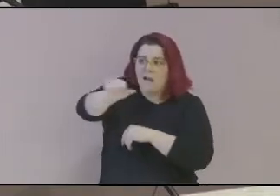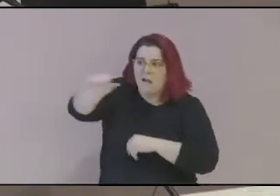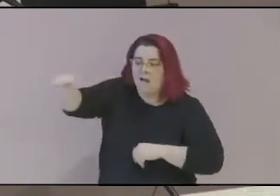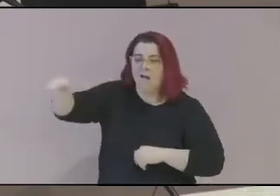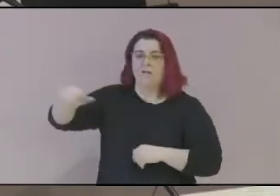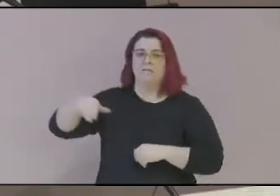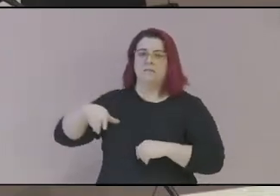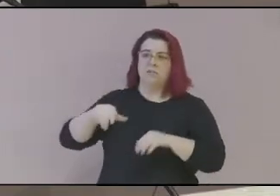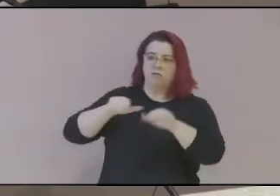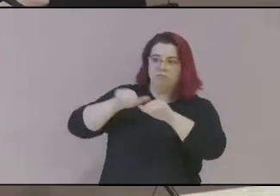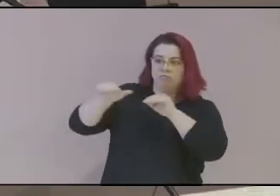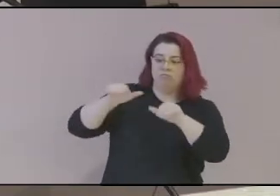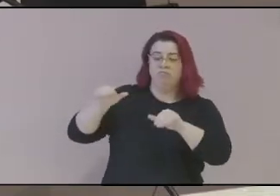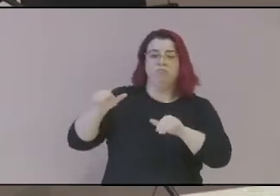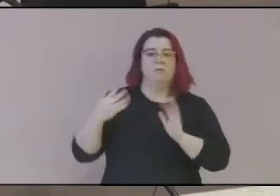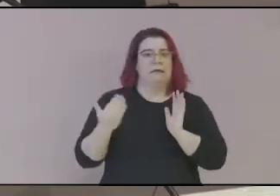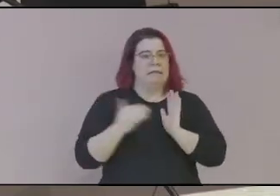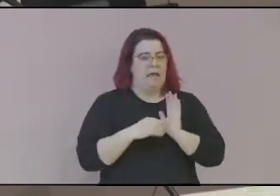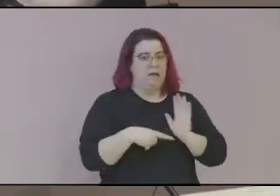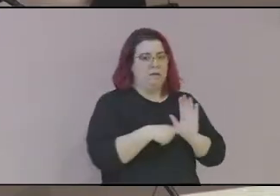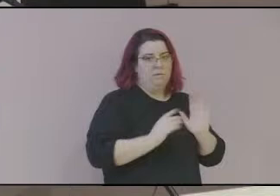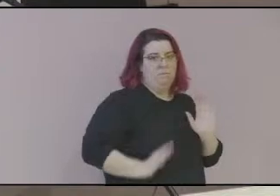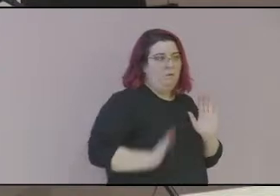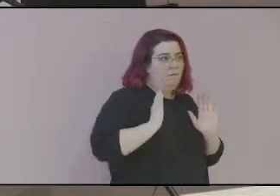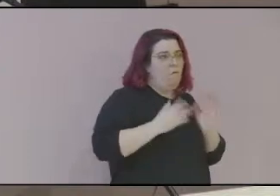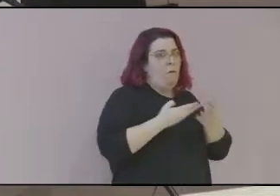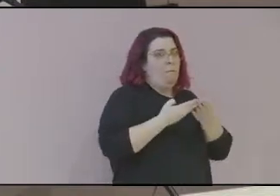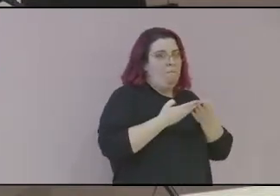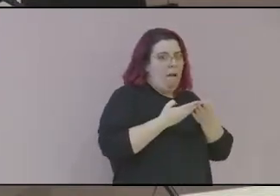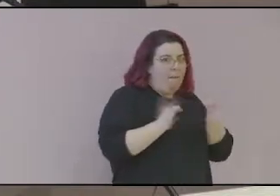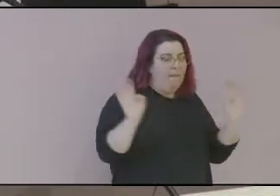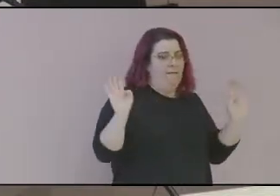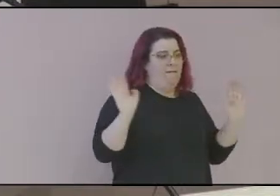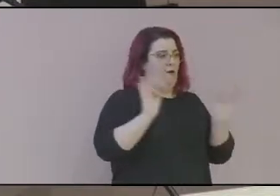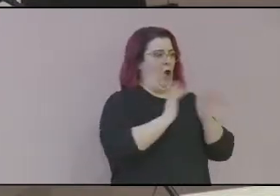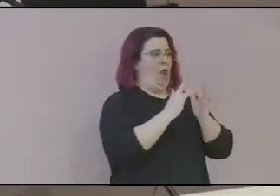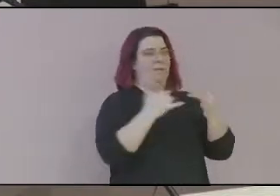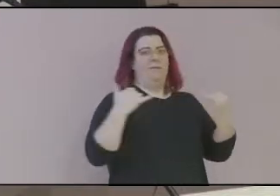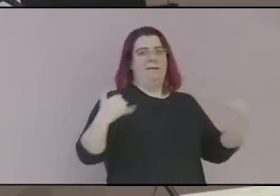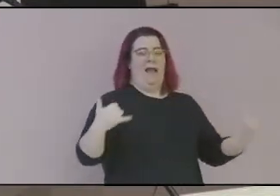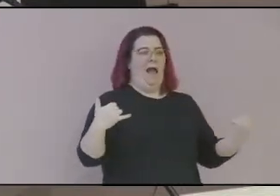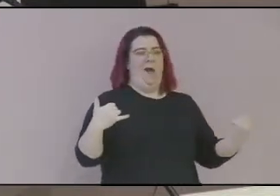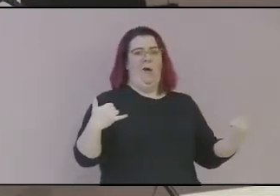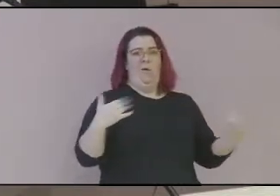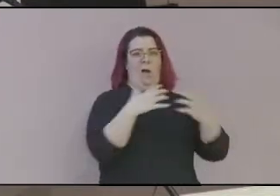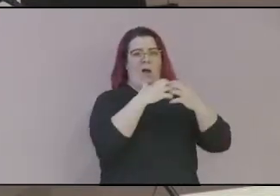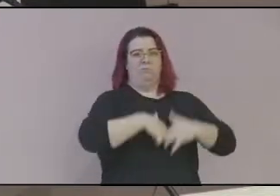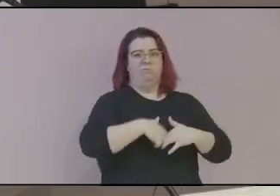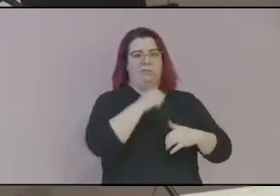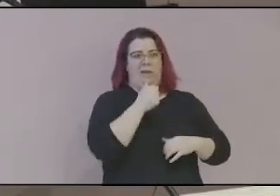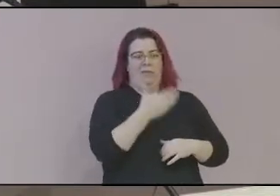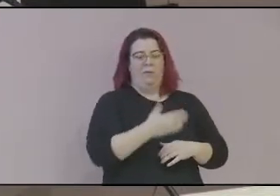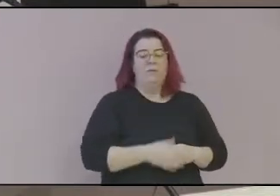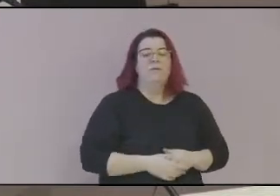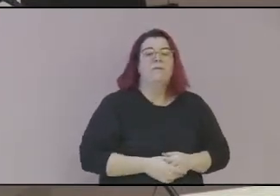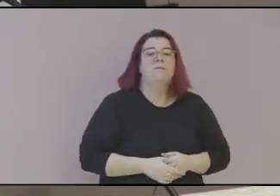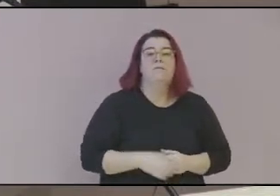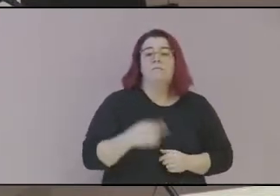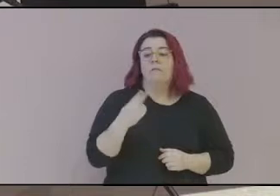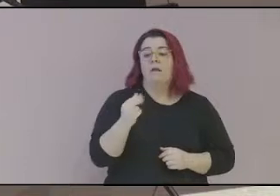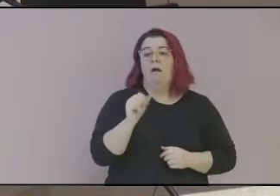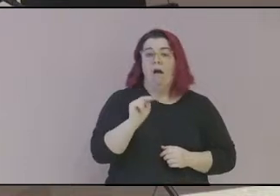guidelines, again, which used to be published publicly on the DOH website, no longer. And I spoke to Hahn and Sherman, who